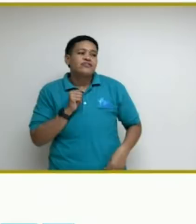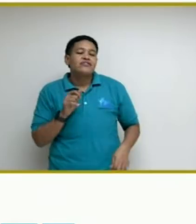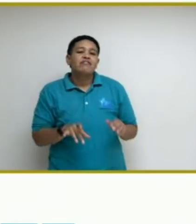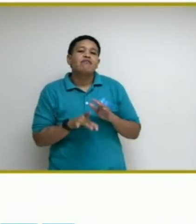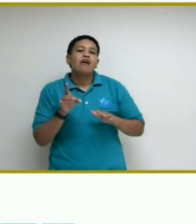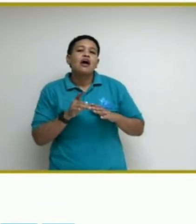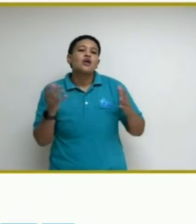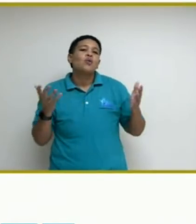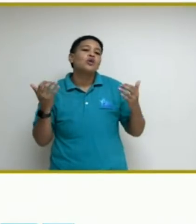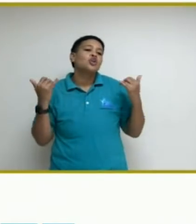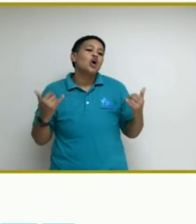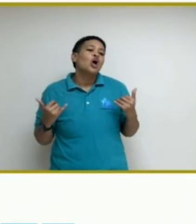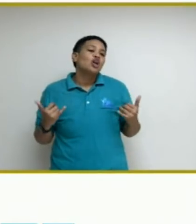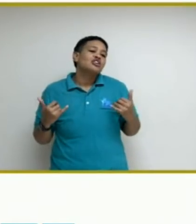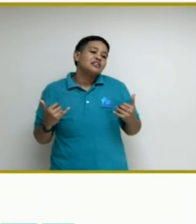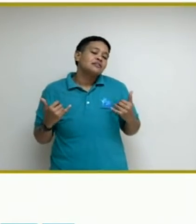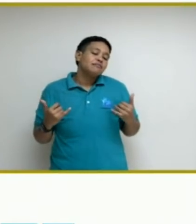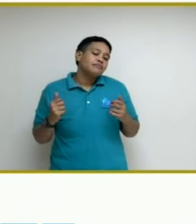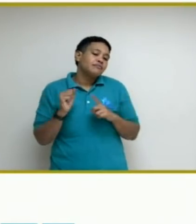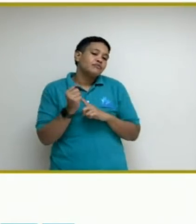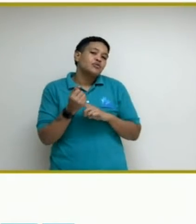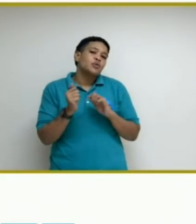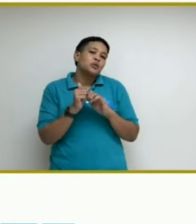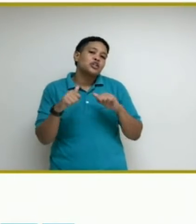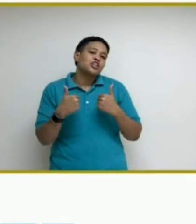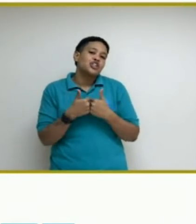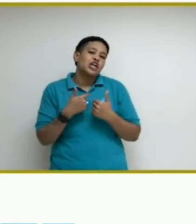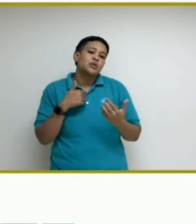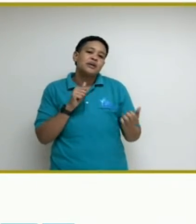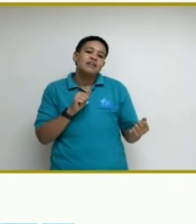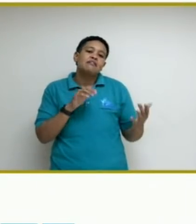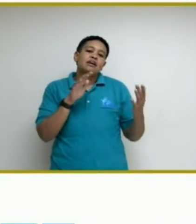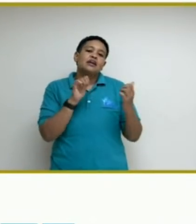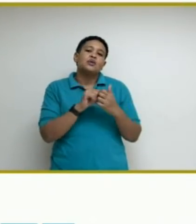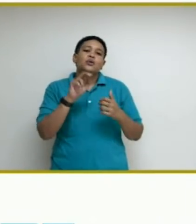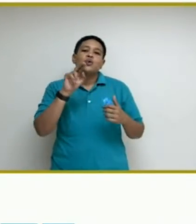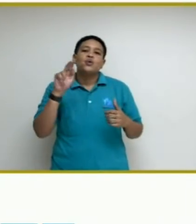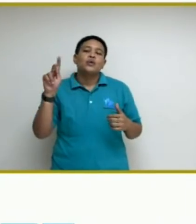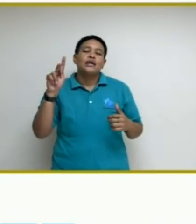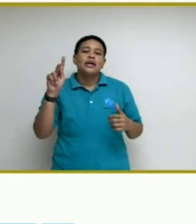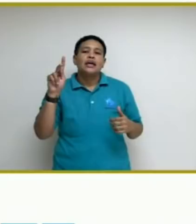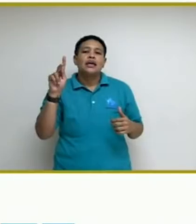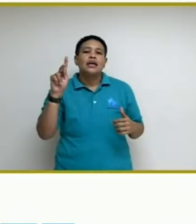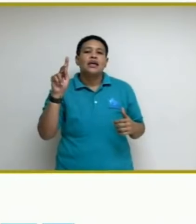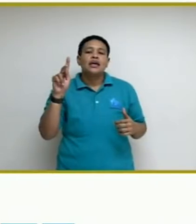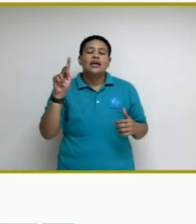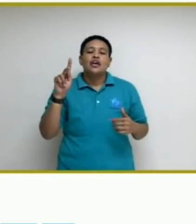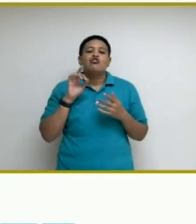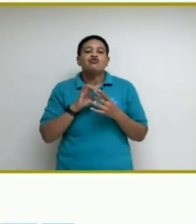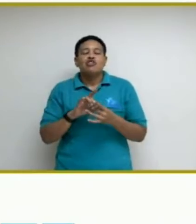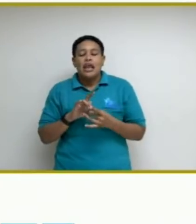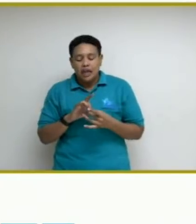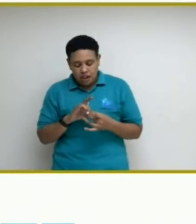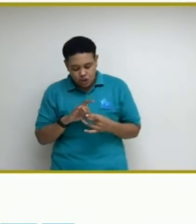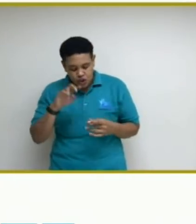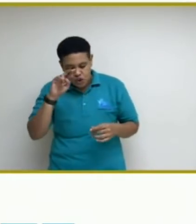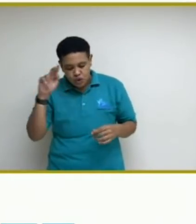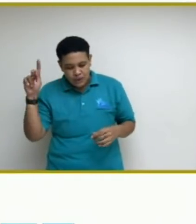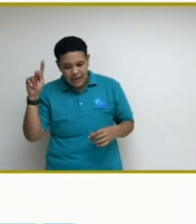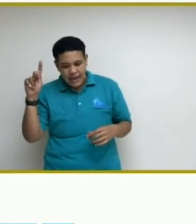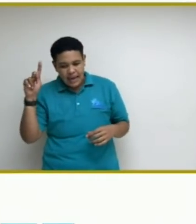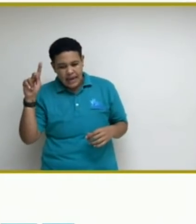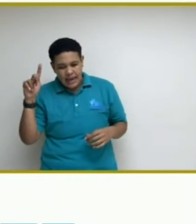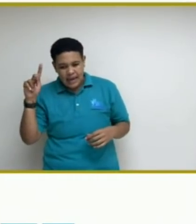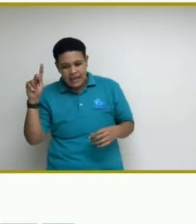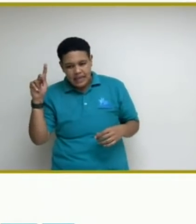current situation with the challenges that we've been having with the UK in relation to the UK saying that it's